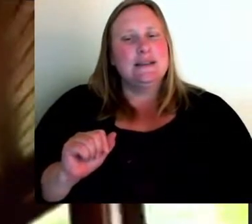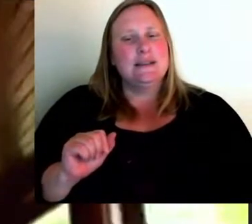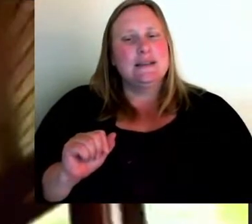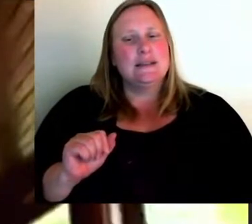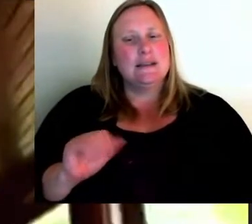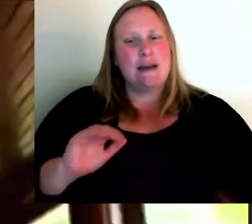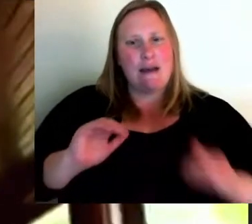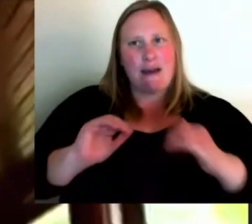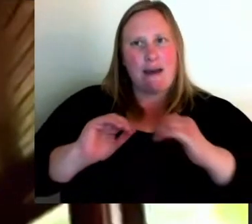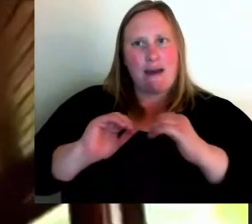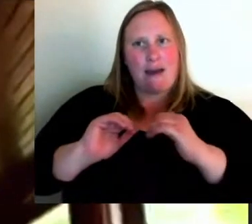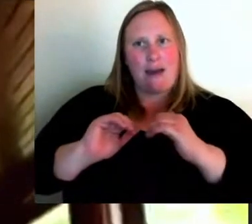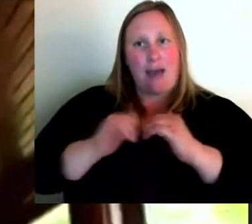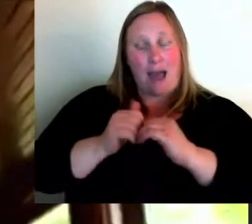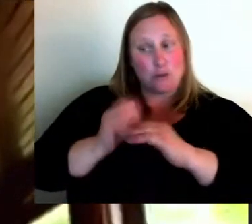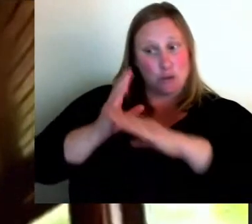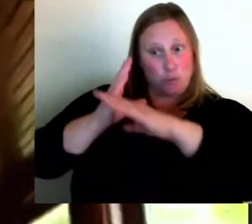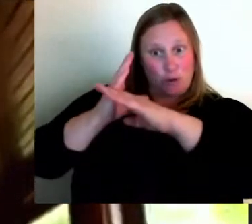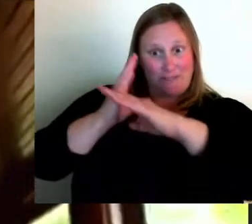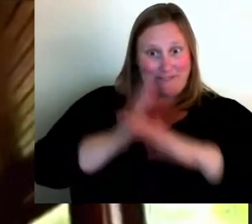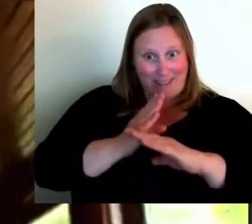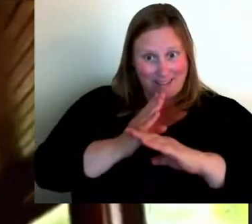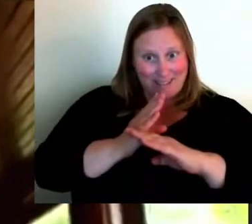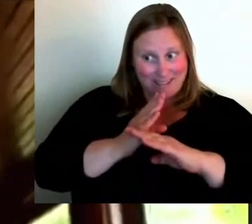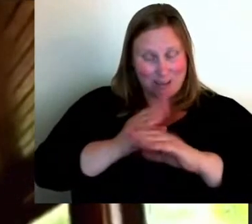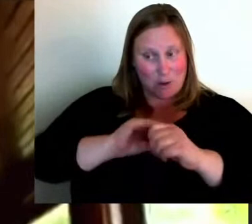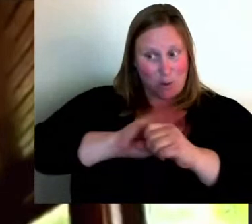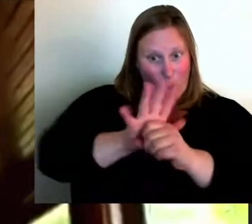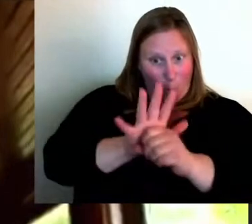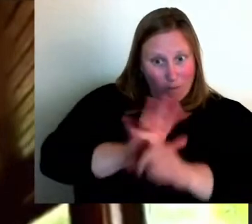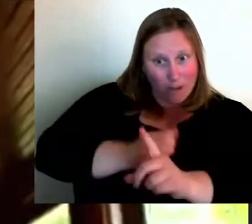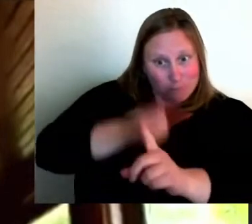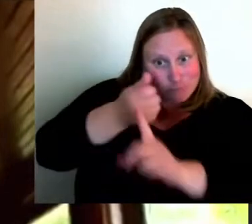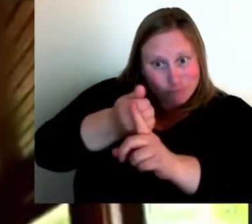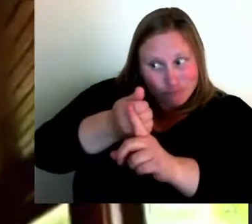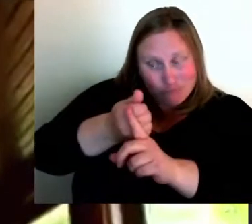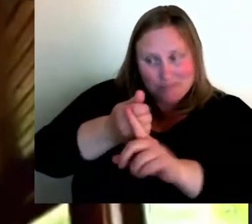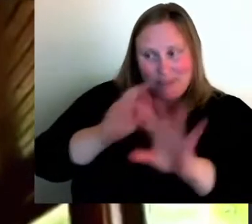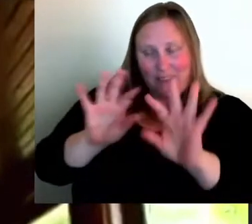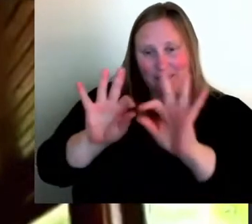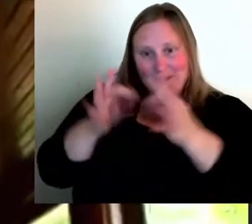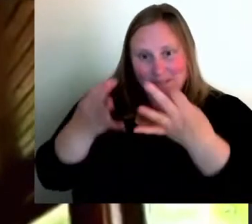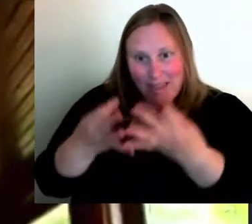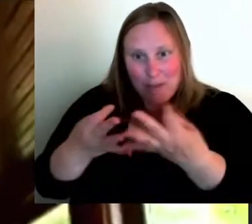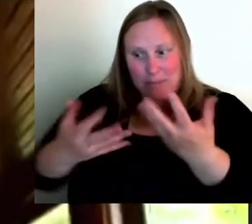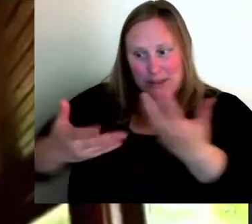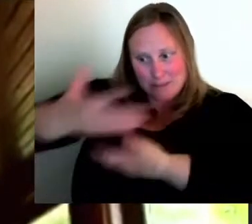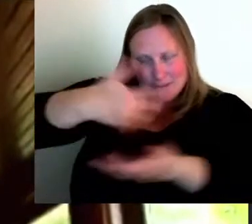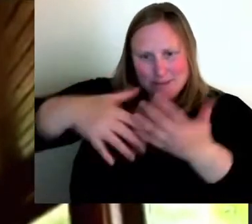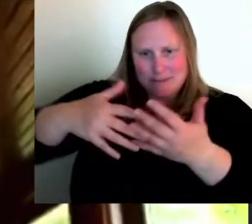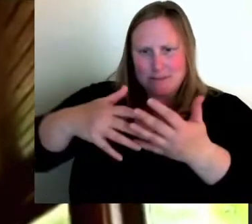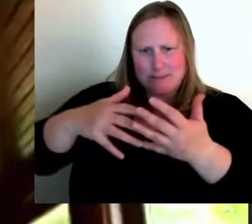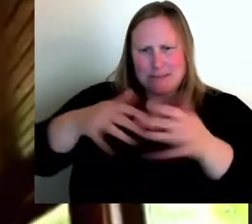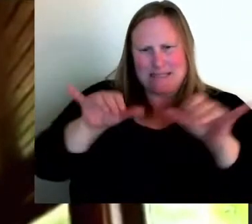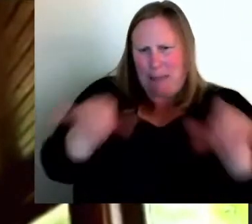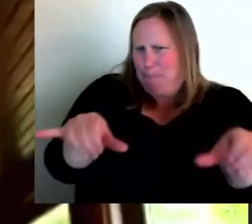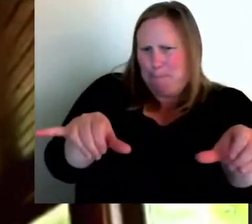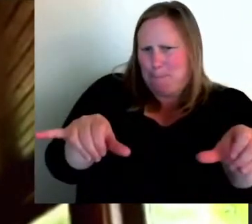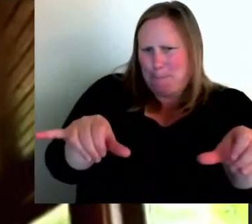prevent COVID-19 transmission in communities and in families and in gatherings has not changed at all.